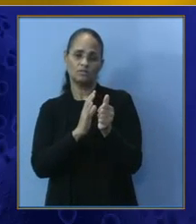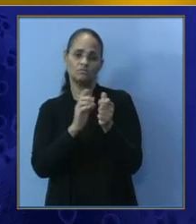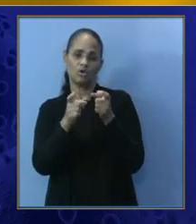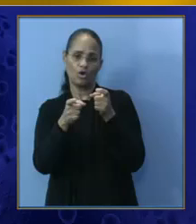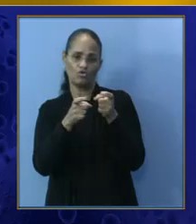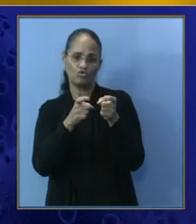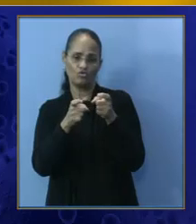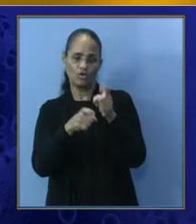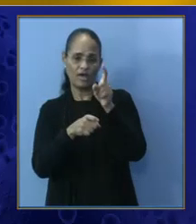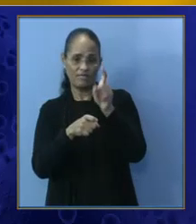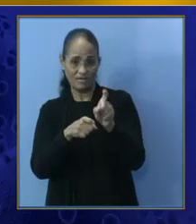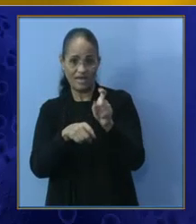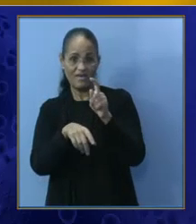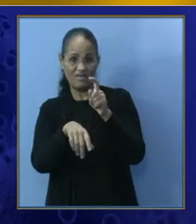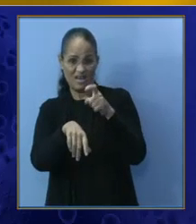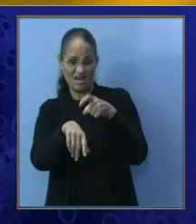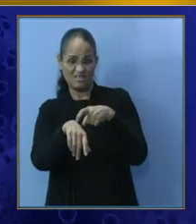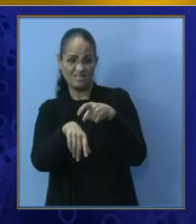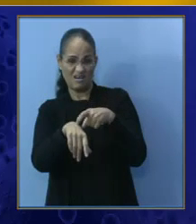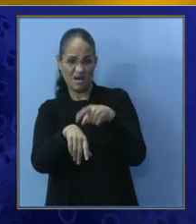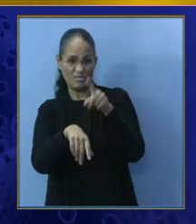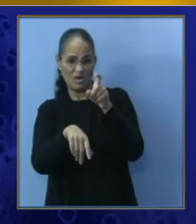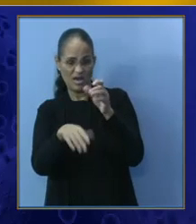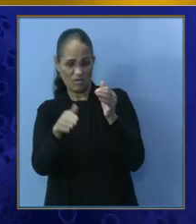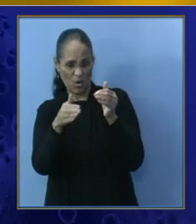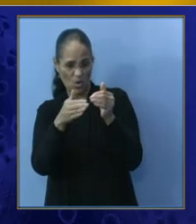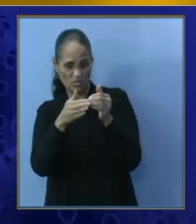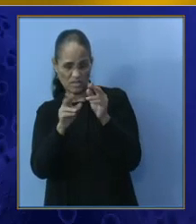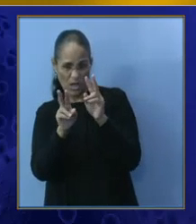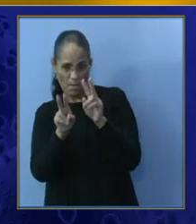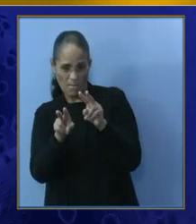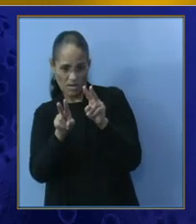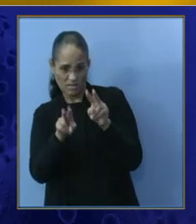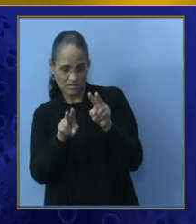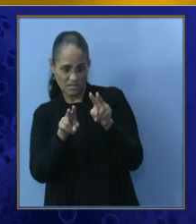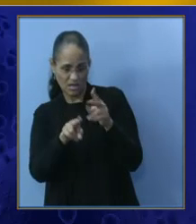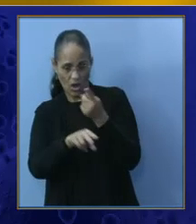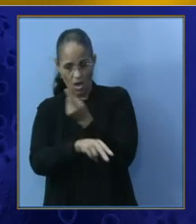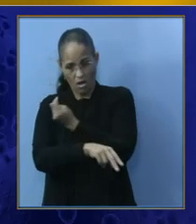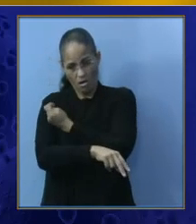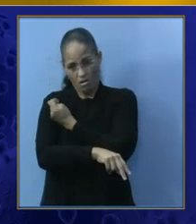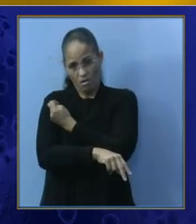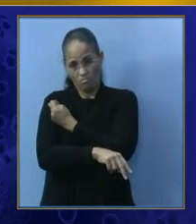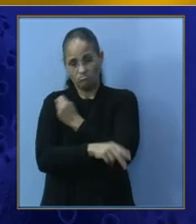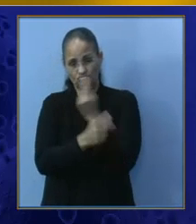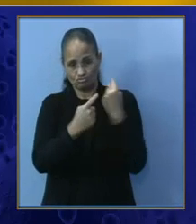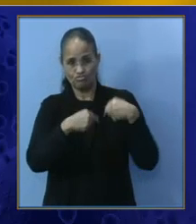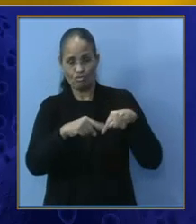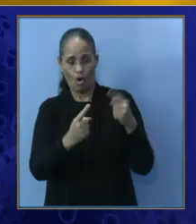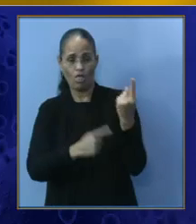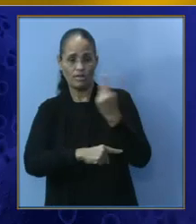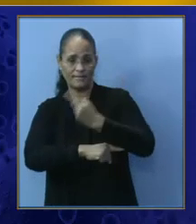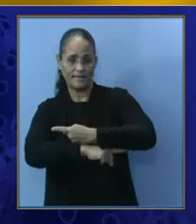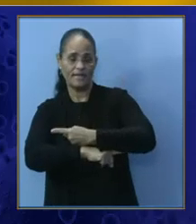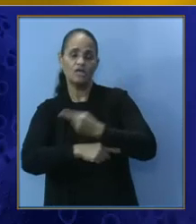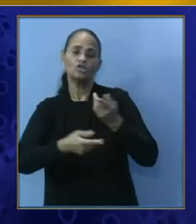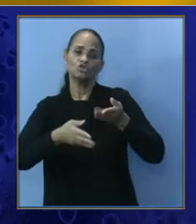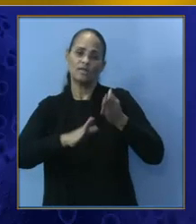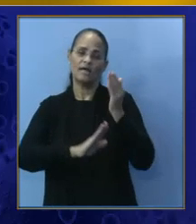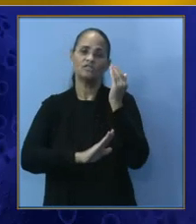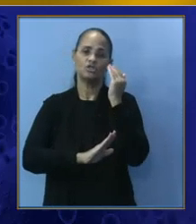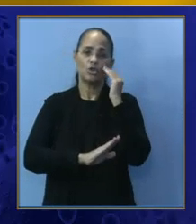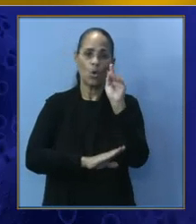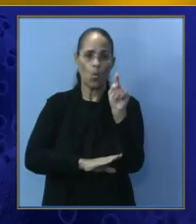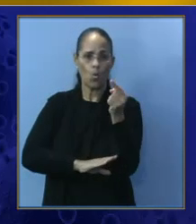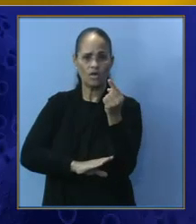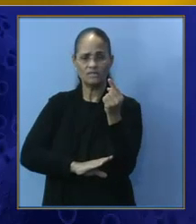a specific time period, we must closely monitor the doses administered throughout the day. So that you know, once it